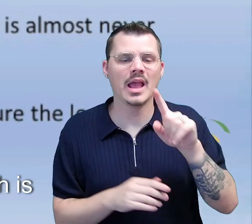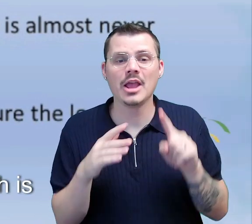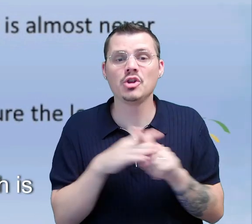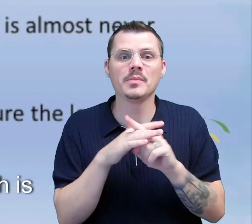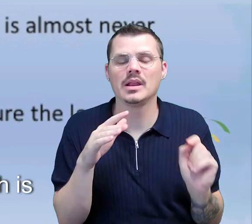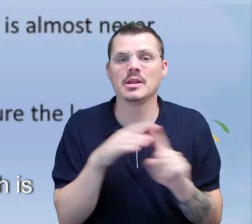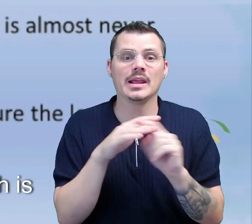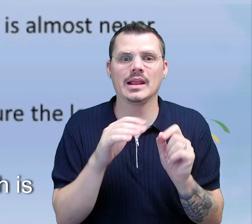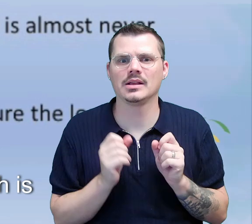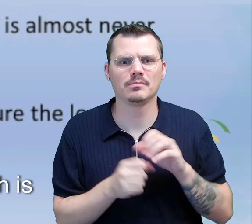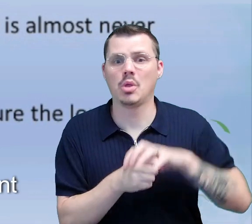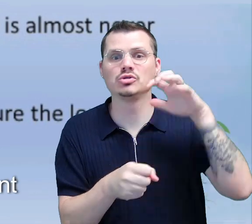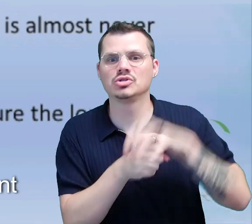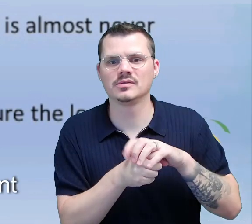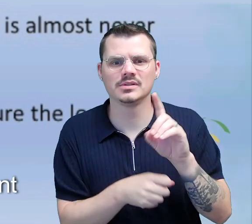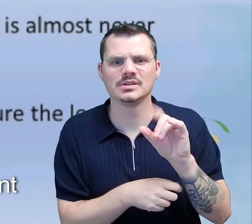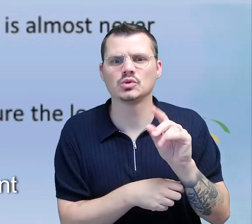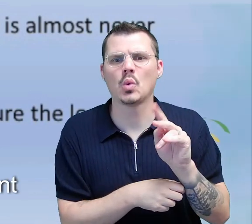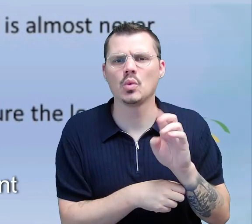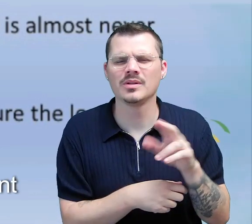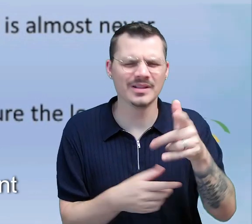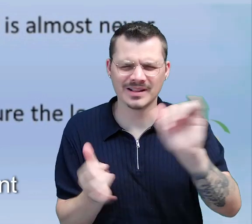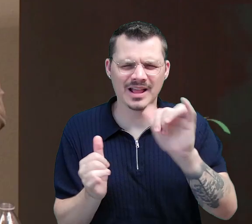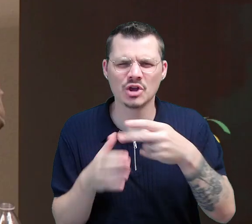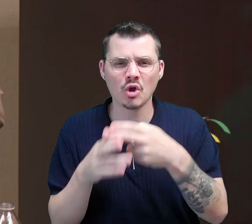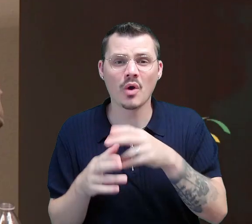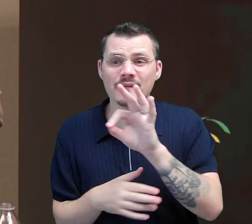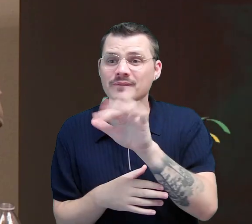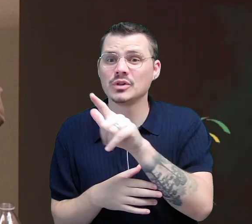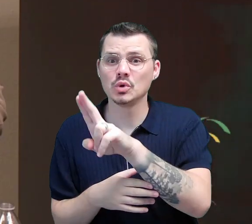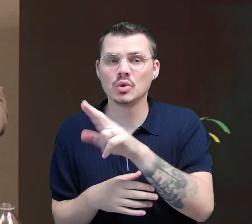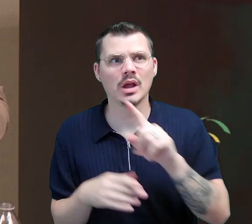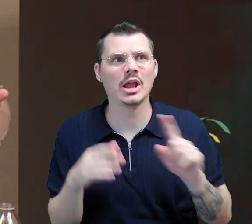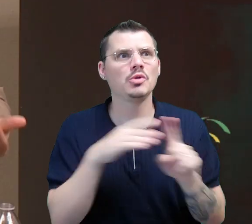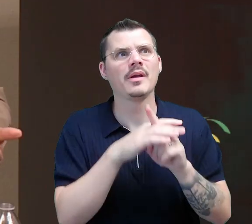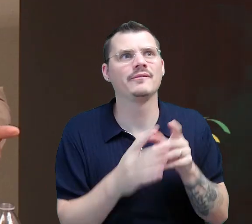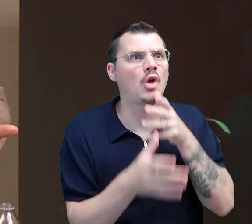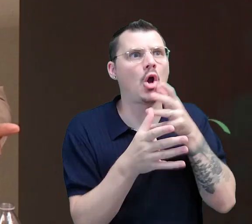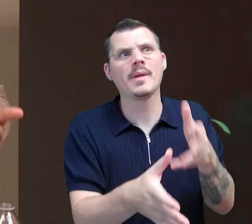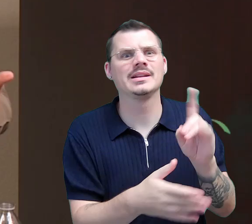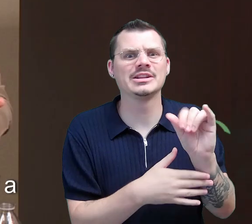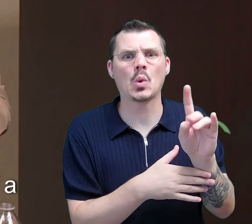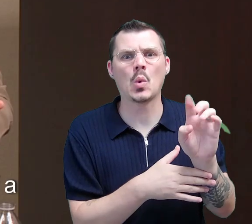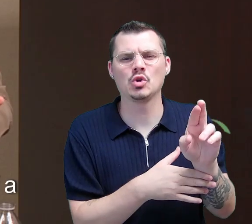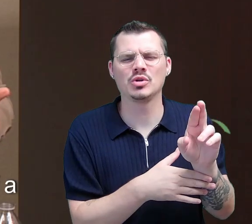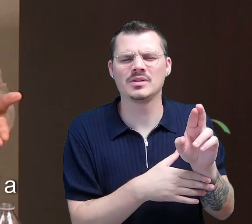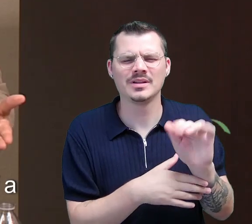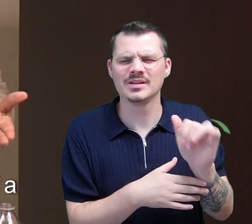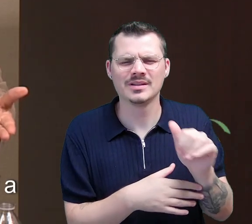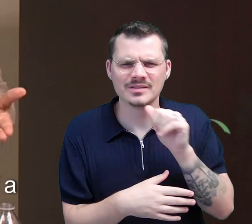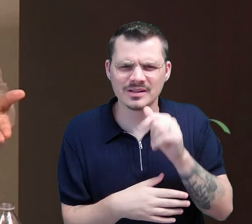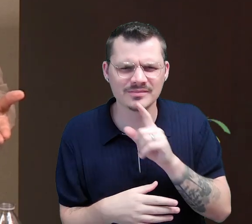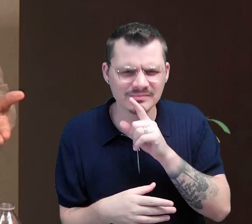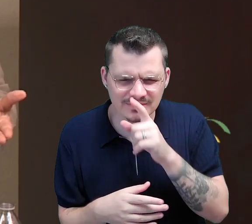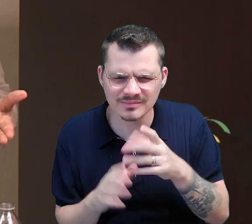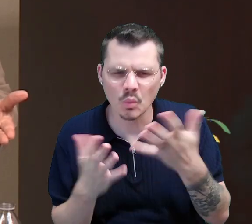intermittent explosive disorder, which is kind of like calling the flu intermittent vomit disorder. It's not a real diagnosis. It doesn't tell you. What's the test